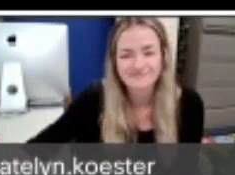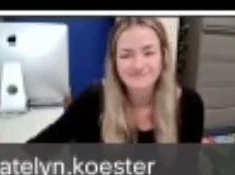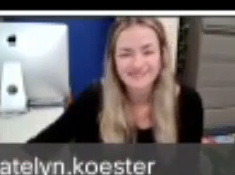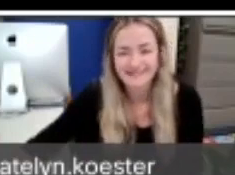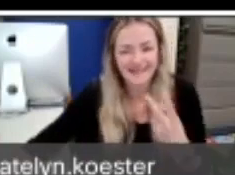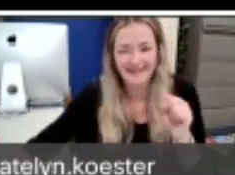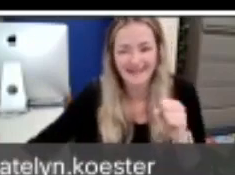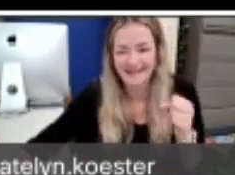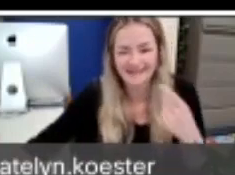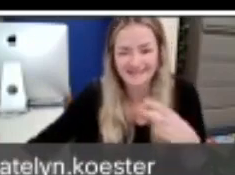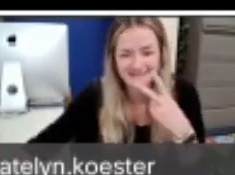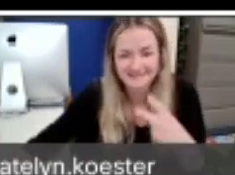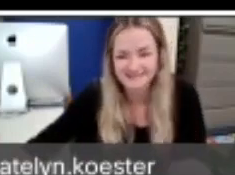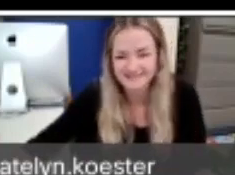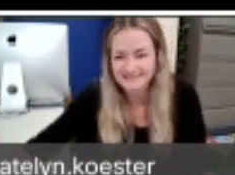it matter?